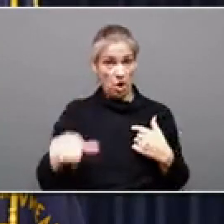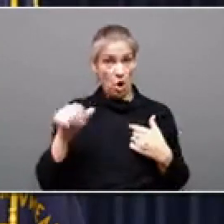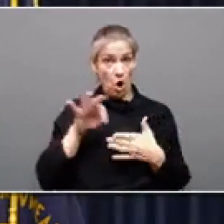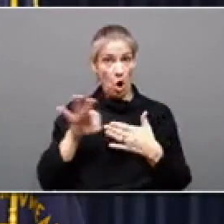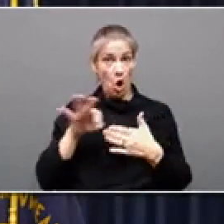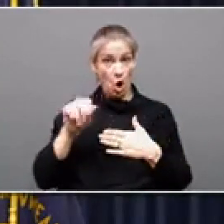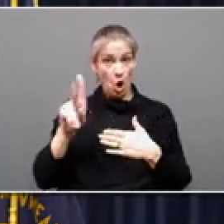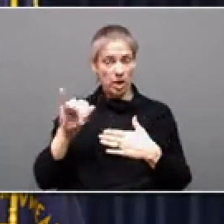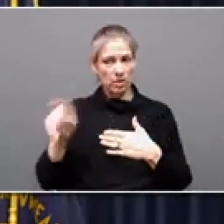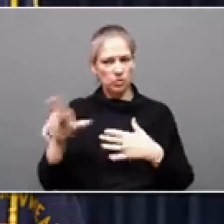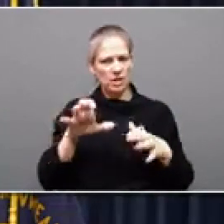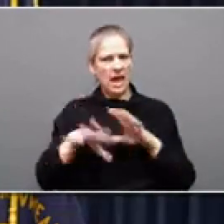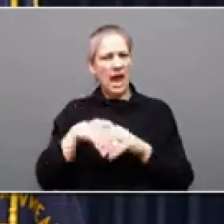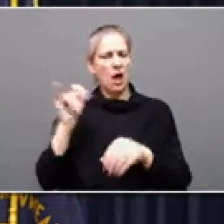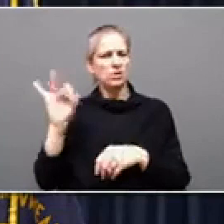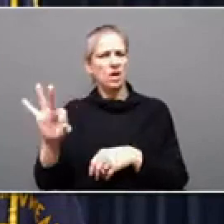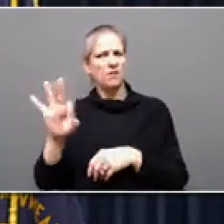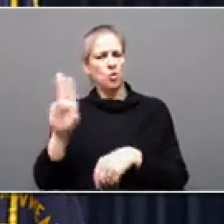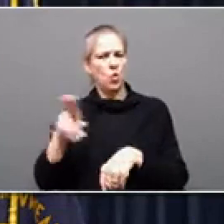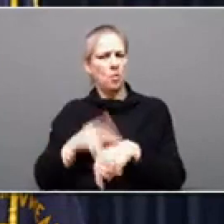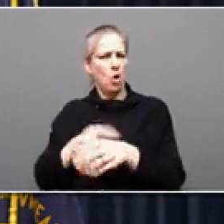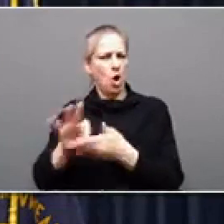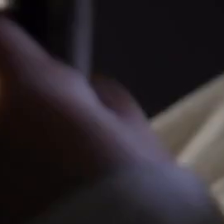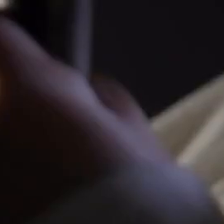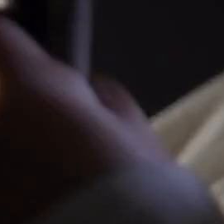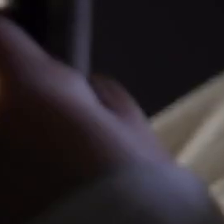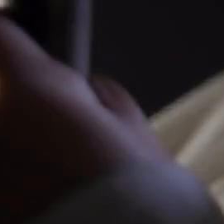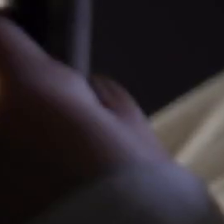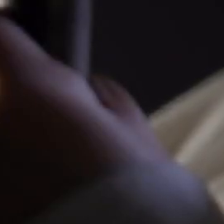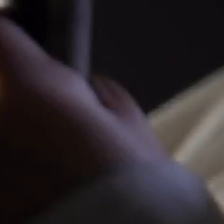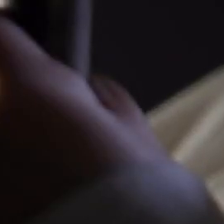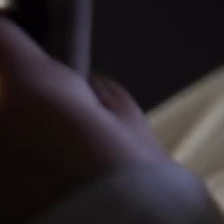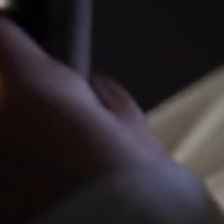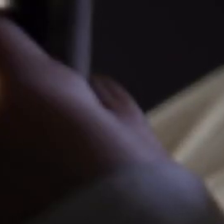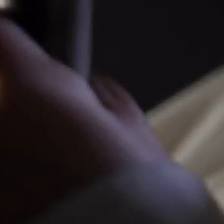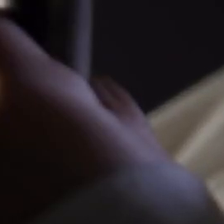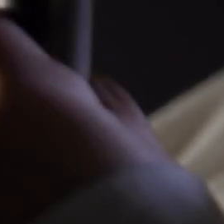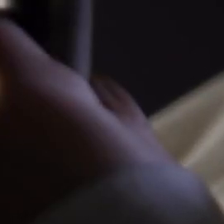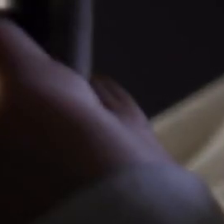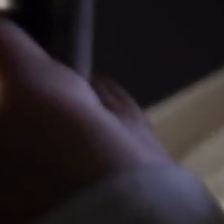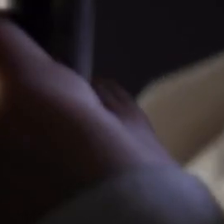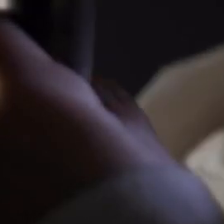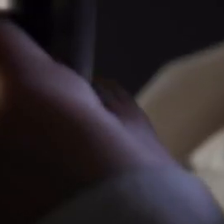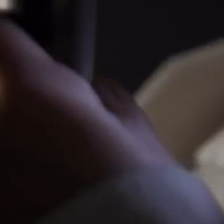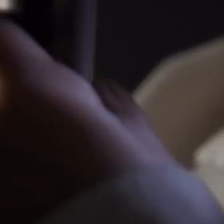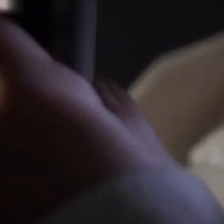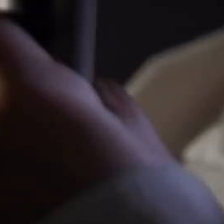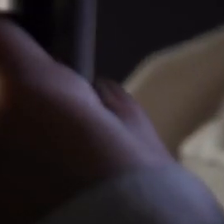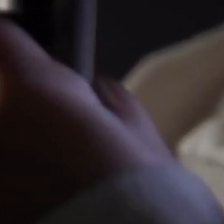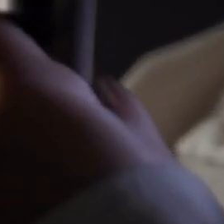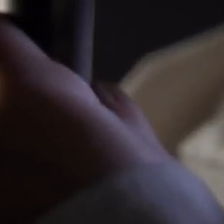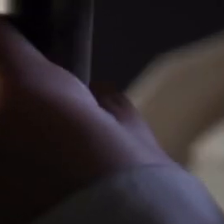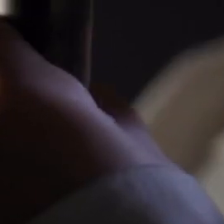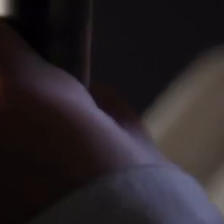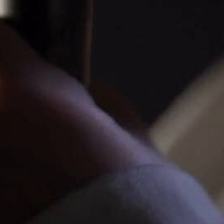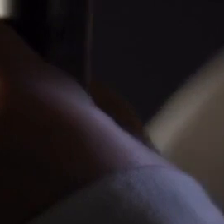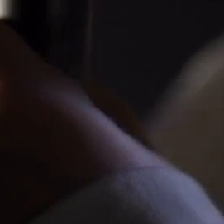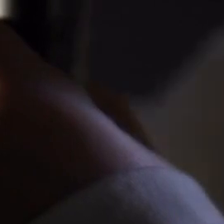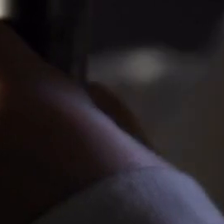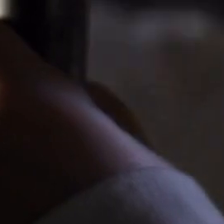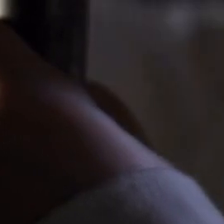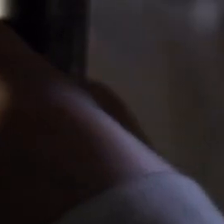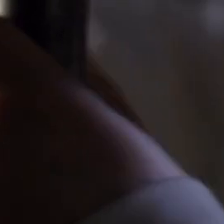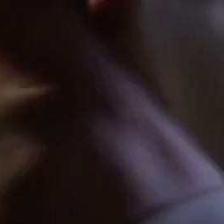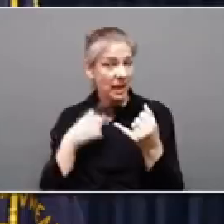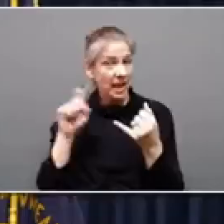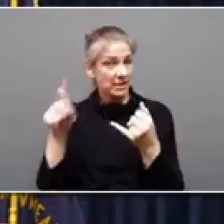normal auditing practices. Governor Andy Beshear reacting to the 200-page report by the state auditor's office. We asked for